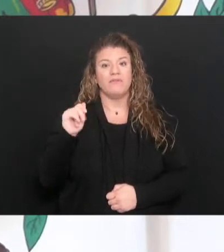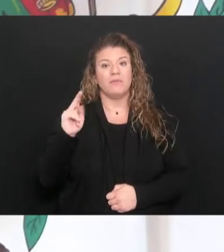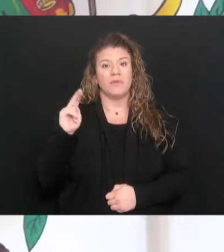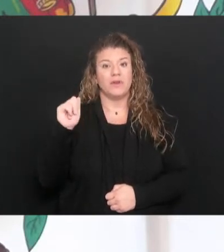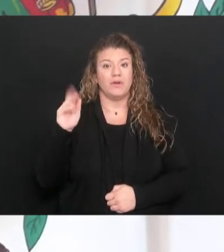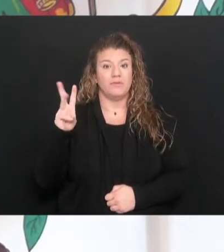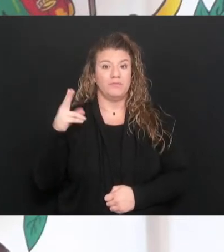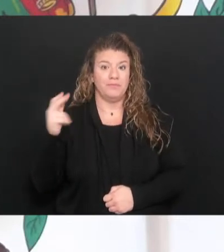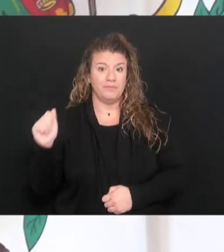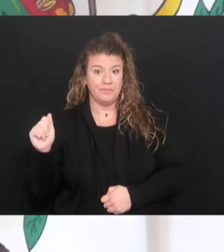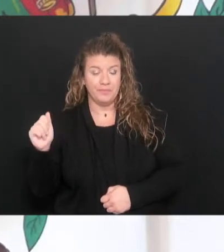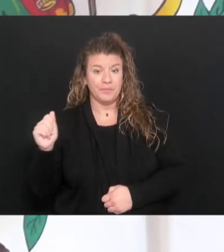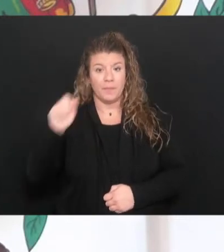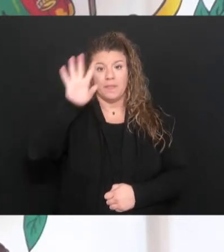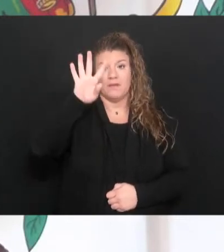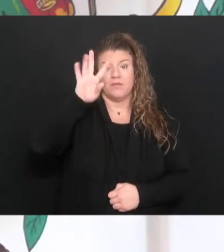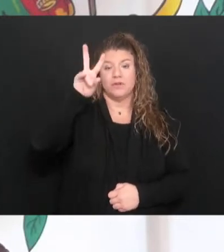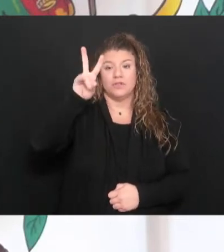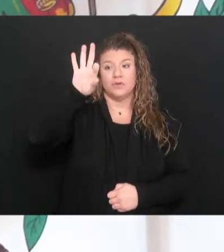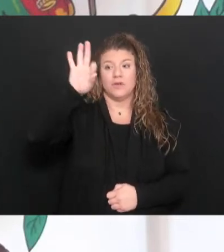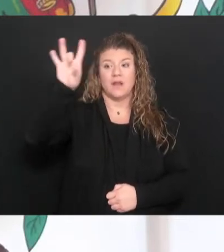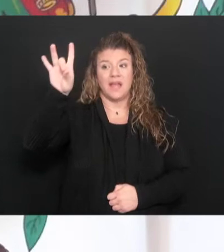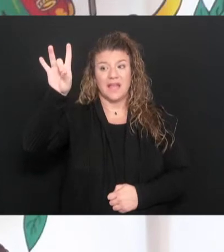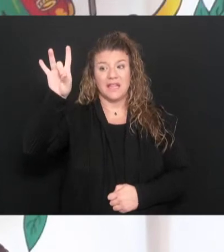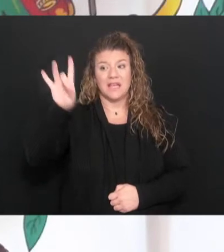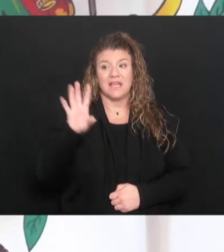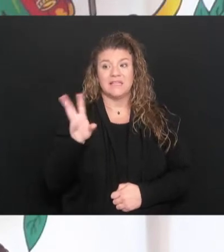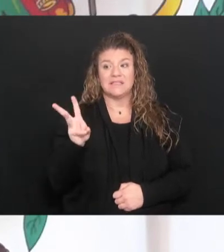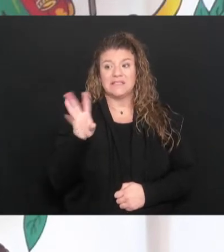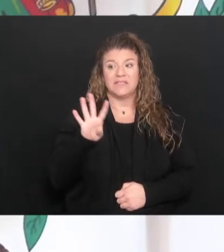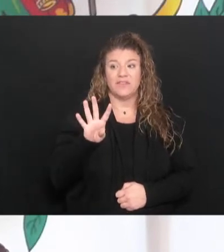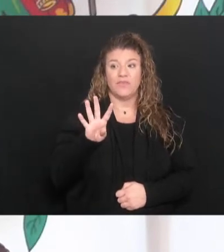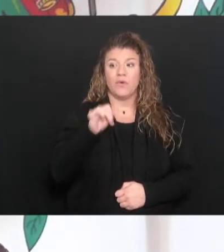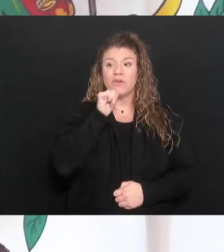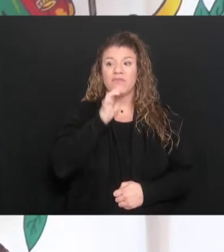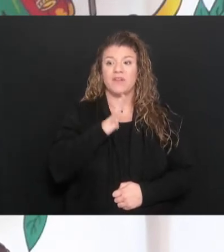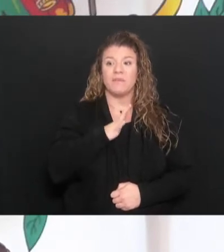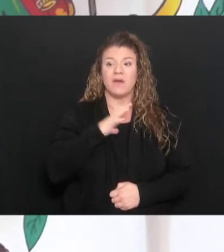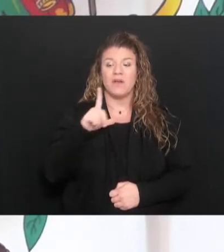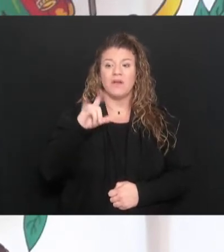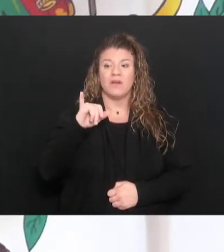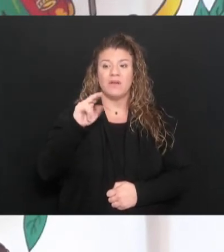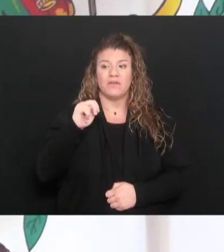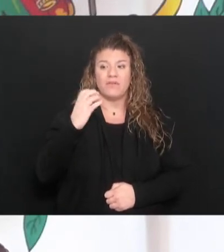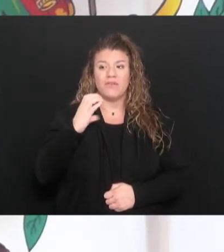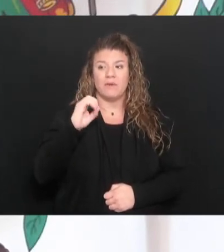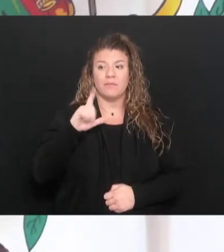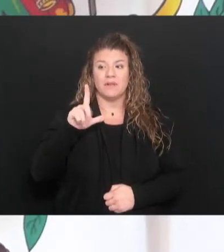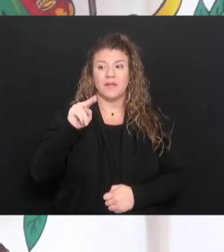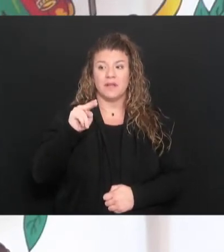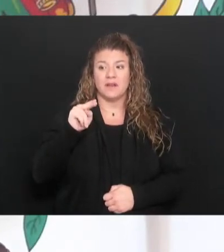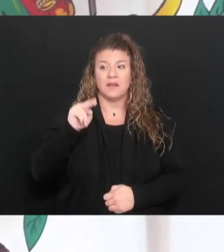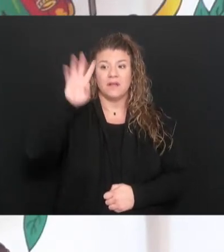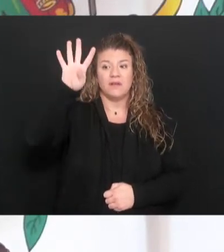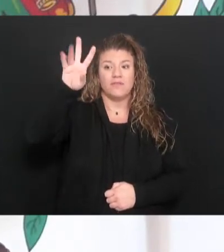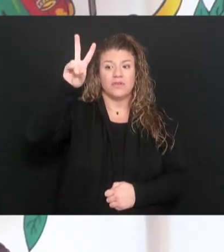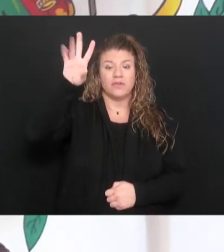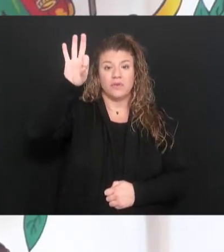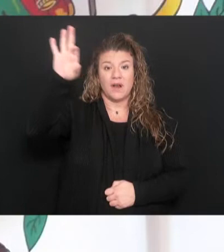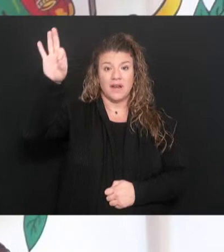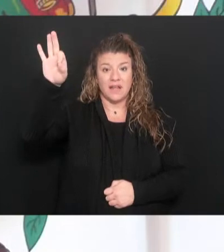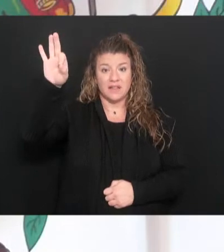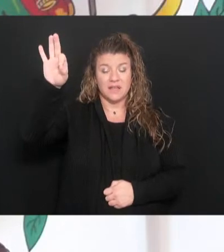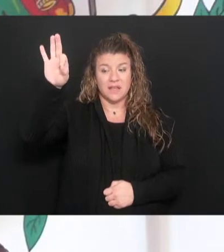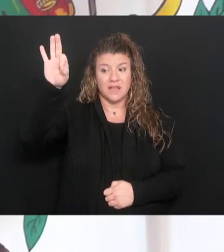County. The 4,298th death, a 64-year-old female from Lincoln County. The 4,299th